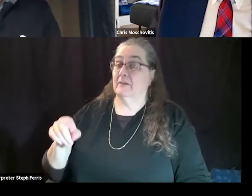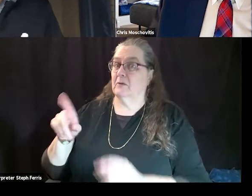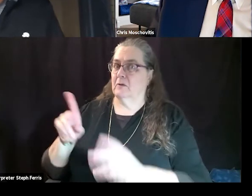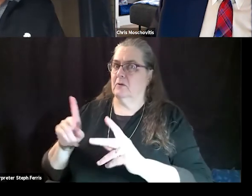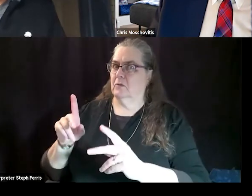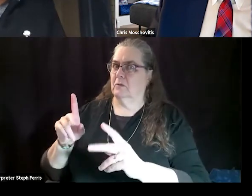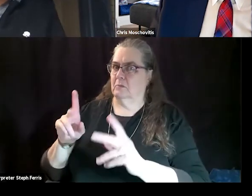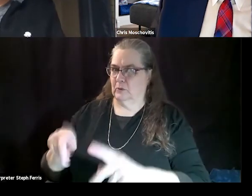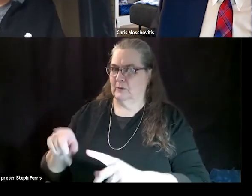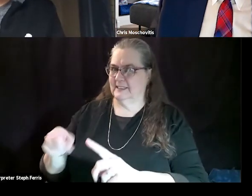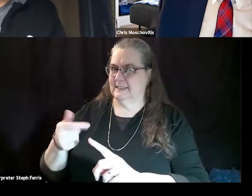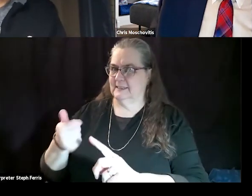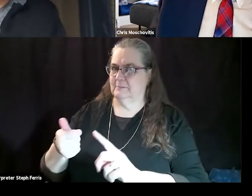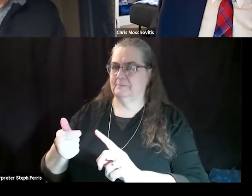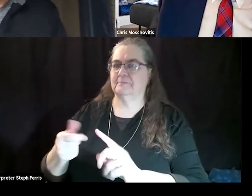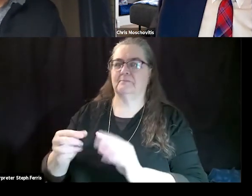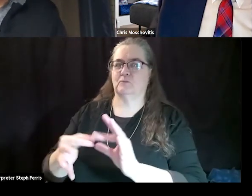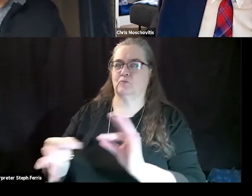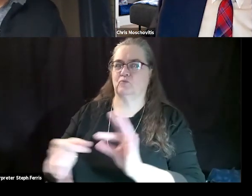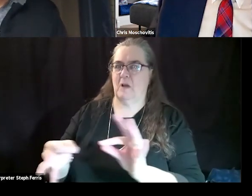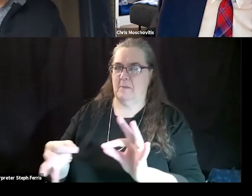agree, there's still a need.